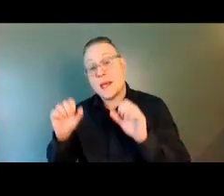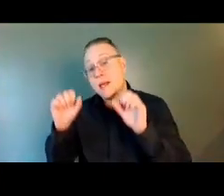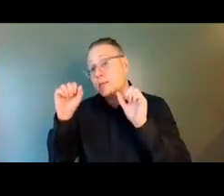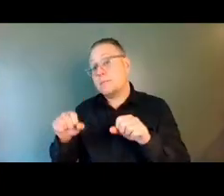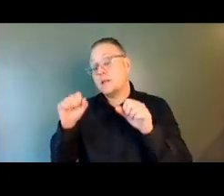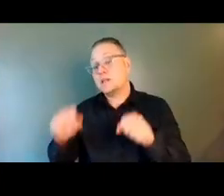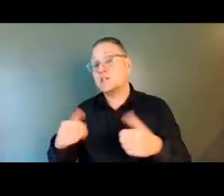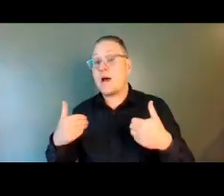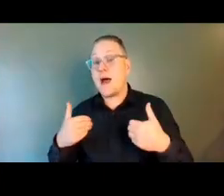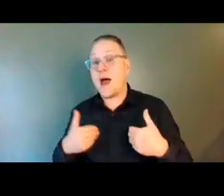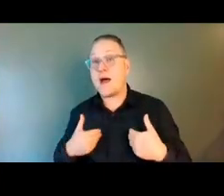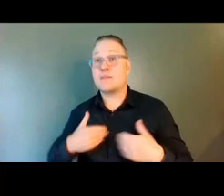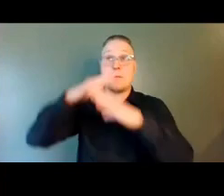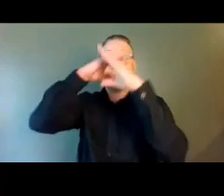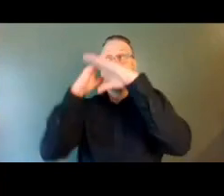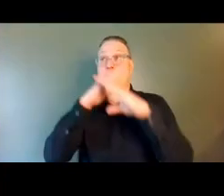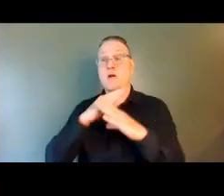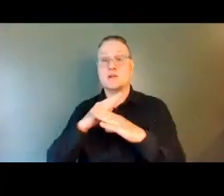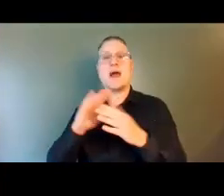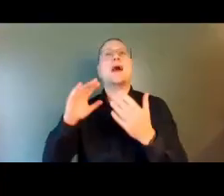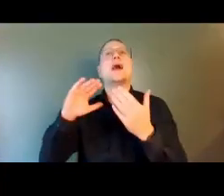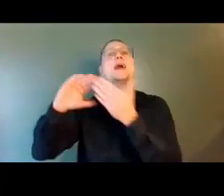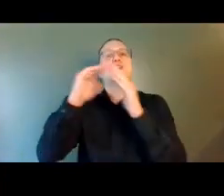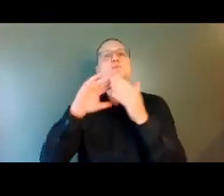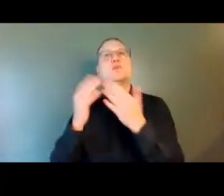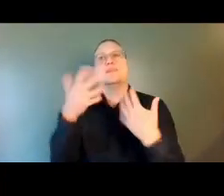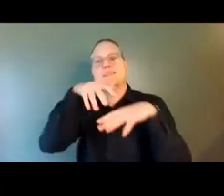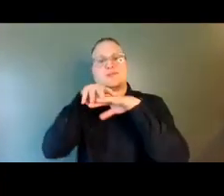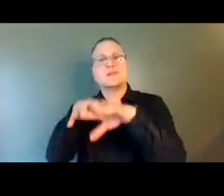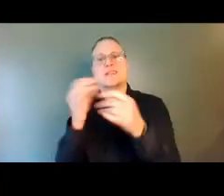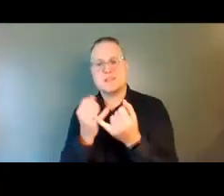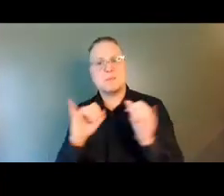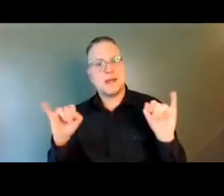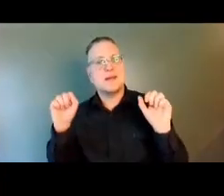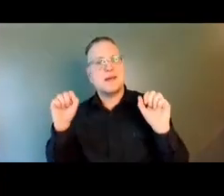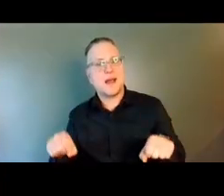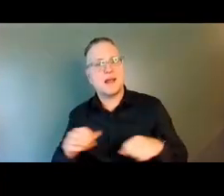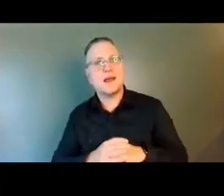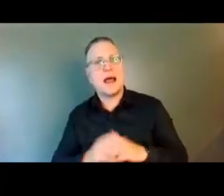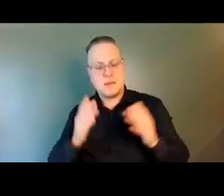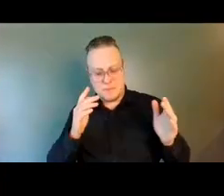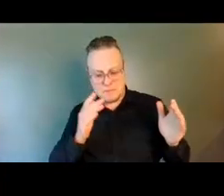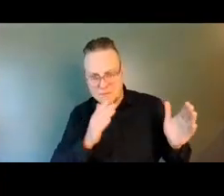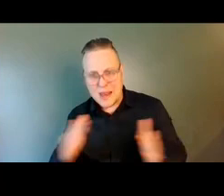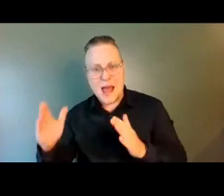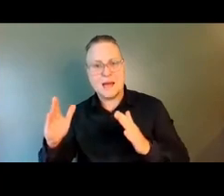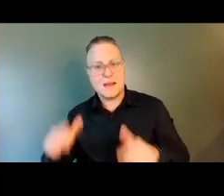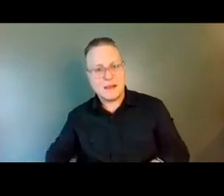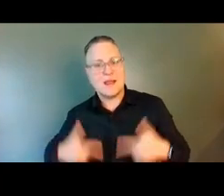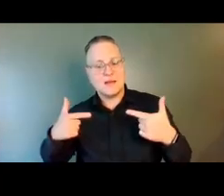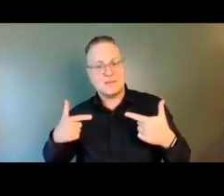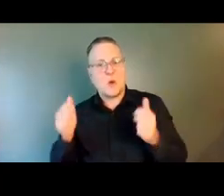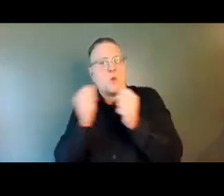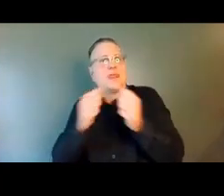entitlement to community integration, economic independence, and the ability to plan and live their life freely with no